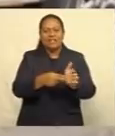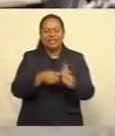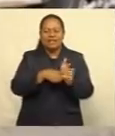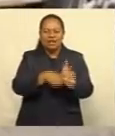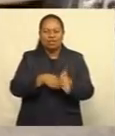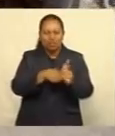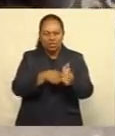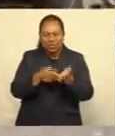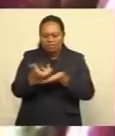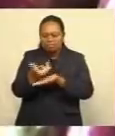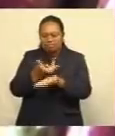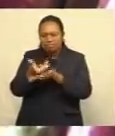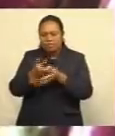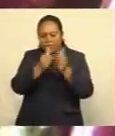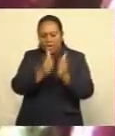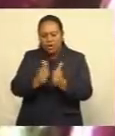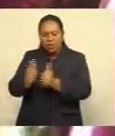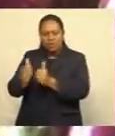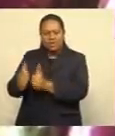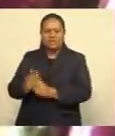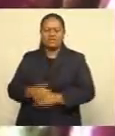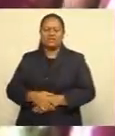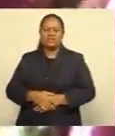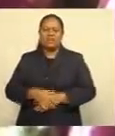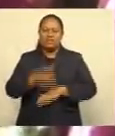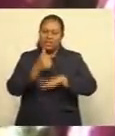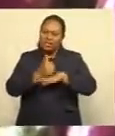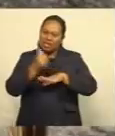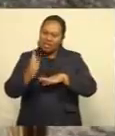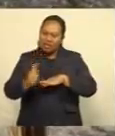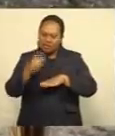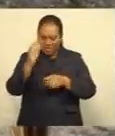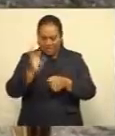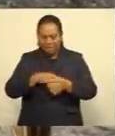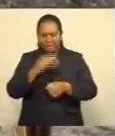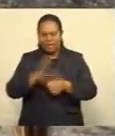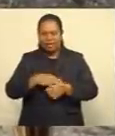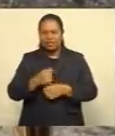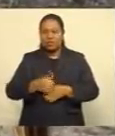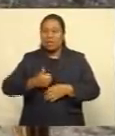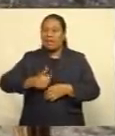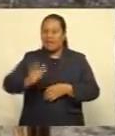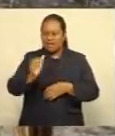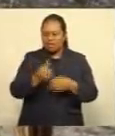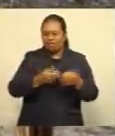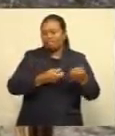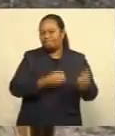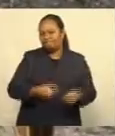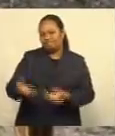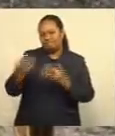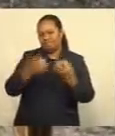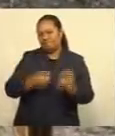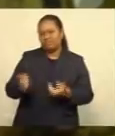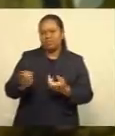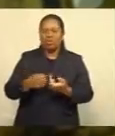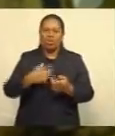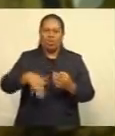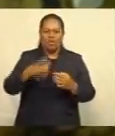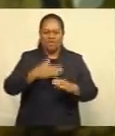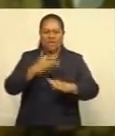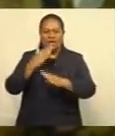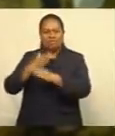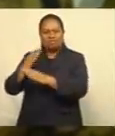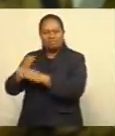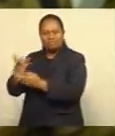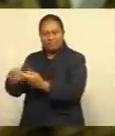He adds arrangements with law enforcement authorities have been made to allow the exchange of goods at border points. Lautoka Market